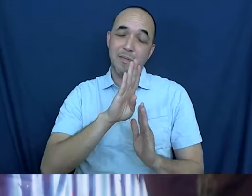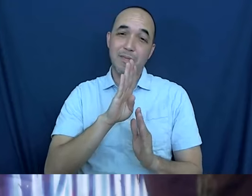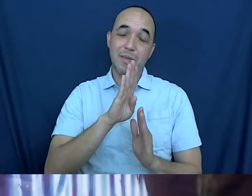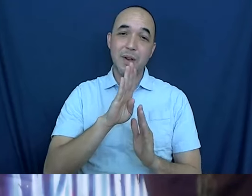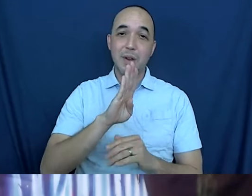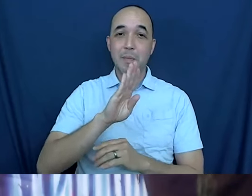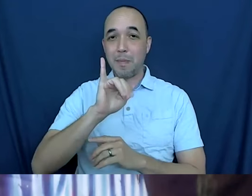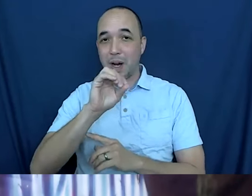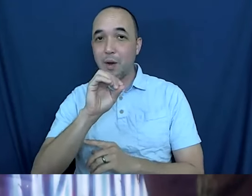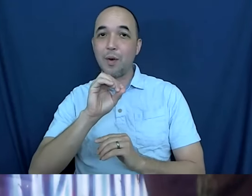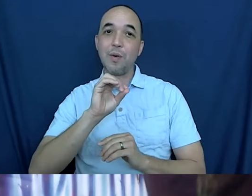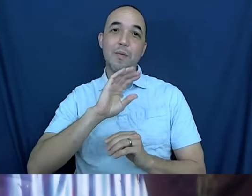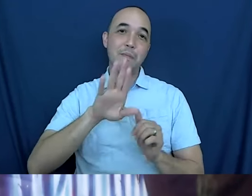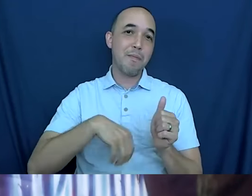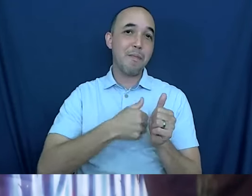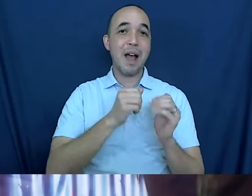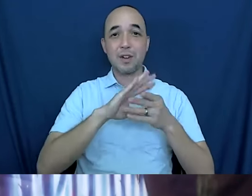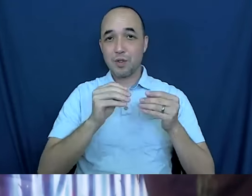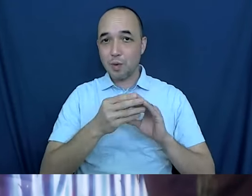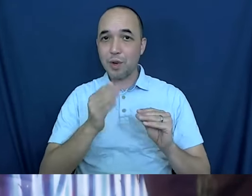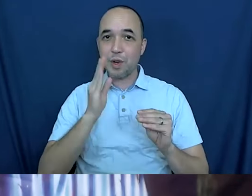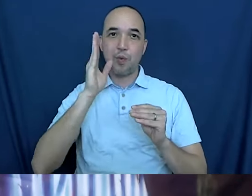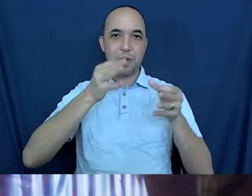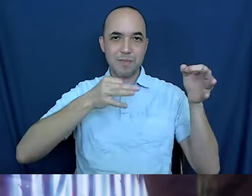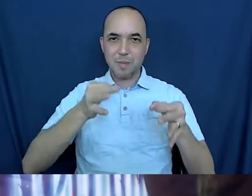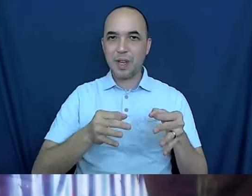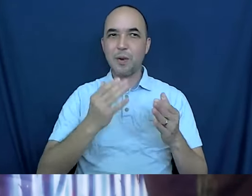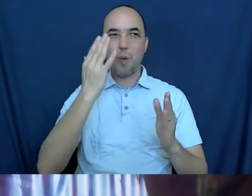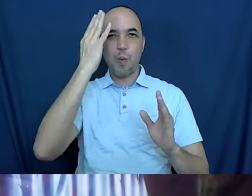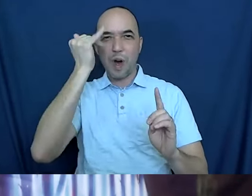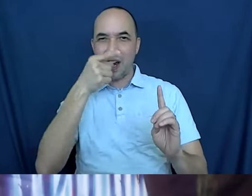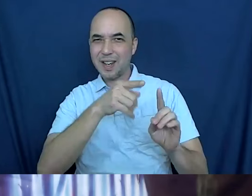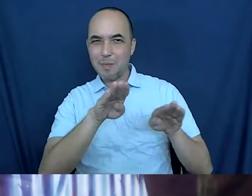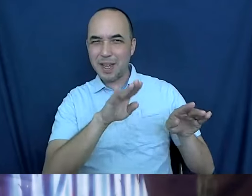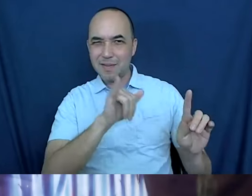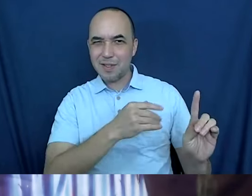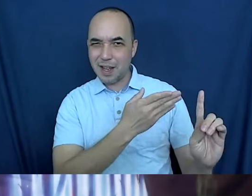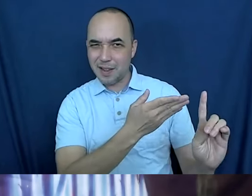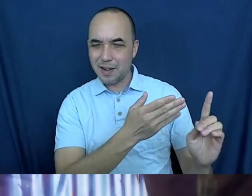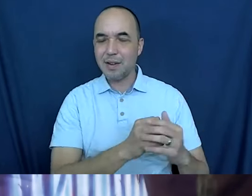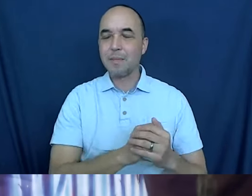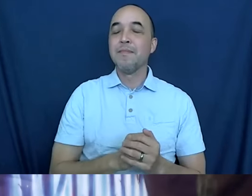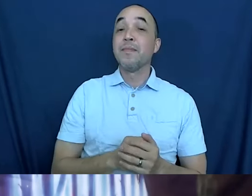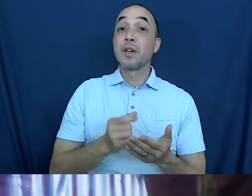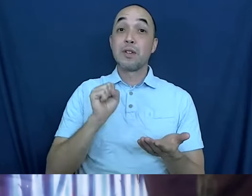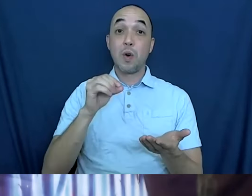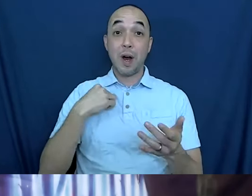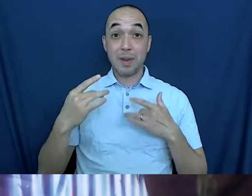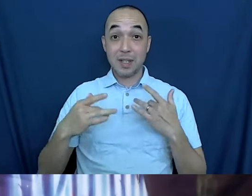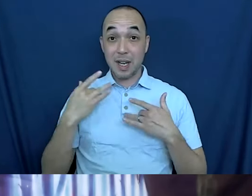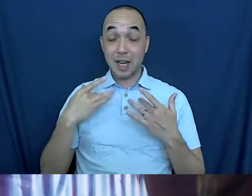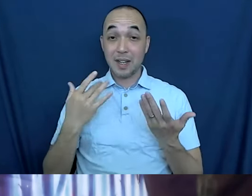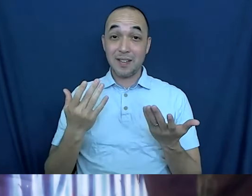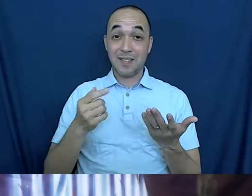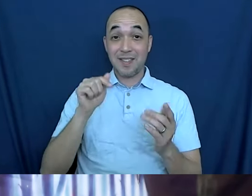why the puzzle of Misha exists. So I'll let you guys take it away. I mean, I'm excited to sort of get into,